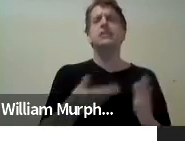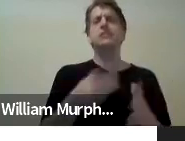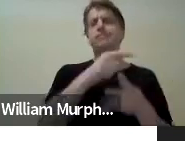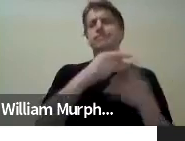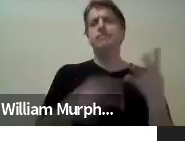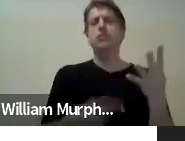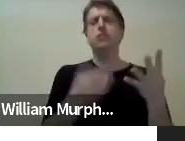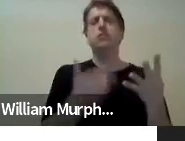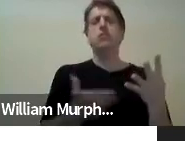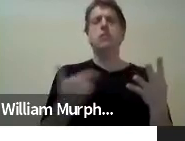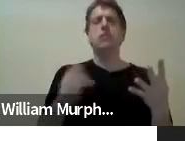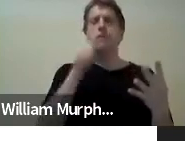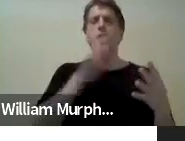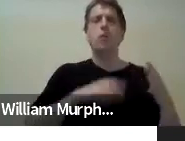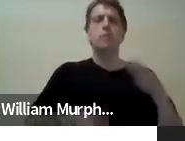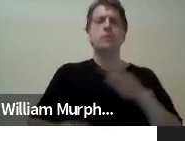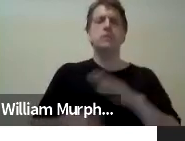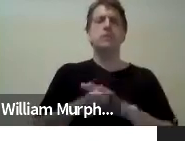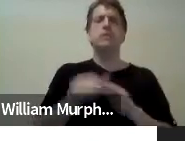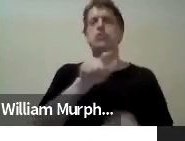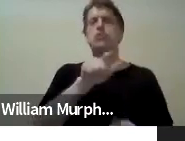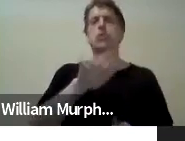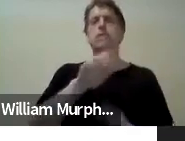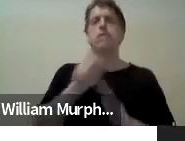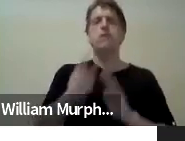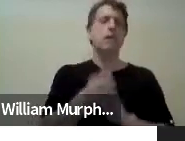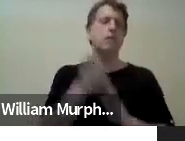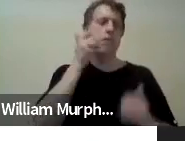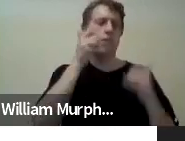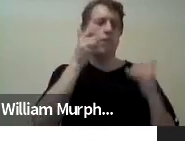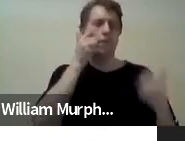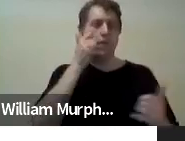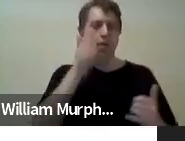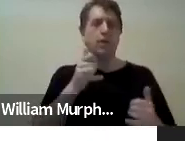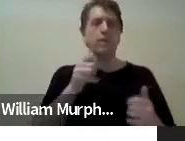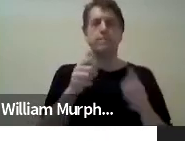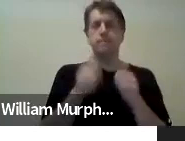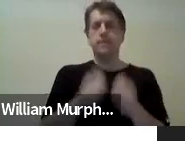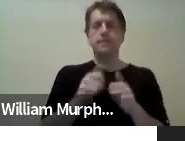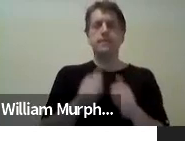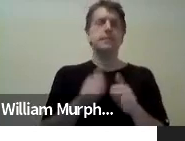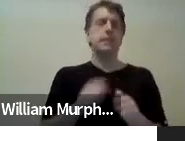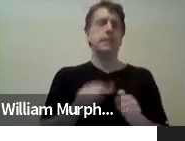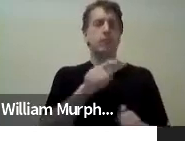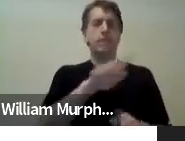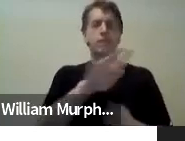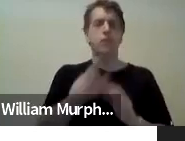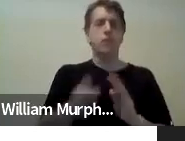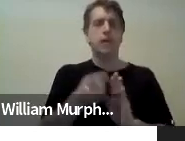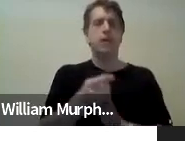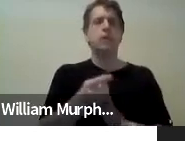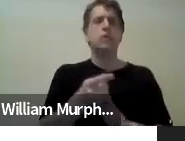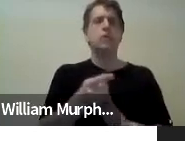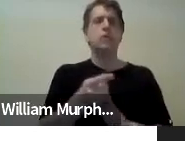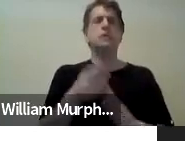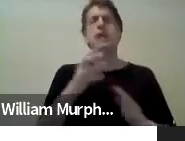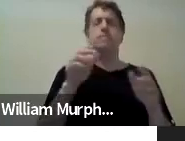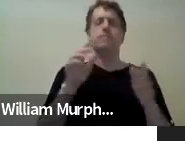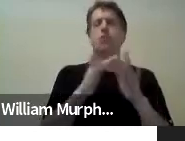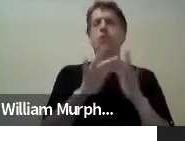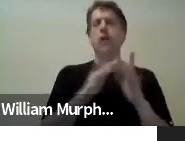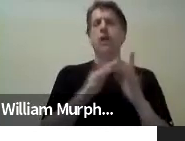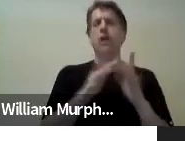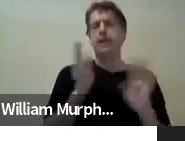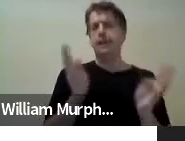Women's Center and Shelter. They have a 24-hour hotline and a 24-hour text line and a 24-hour online chat. So there are